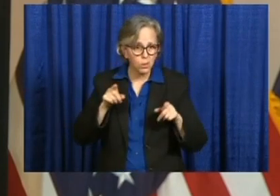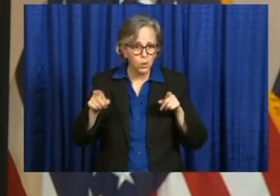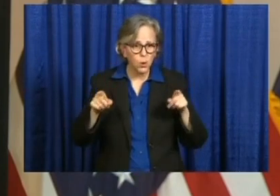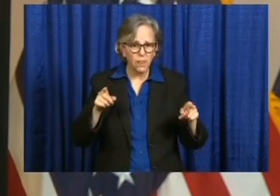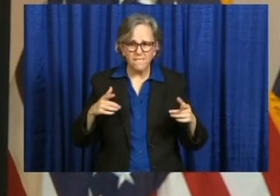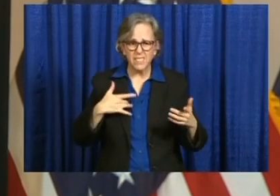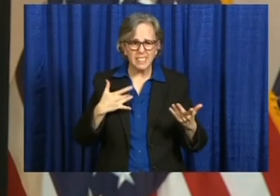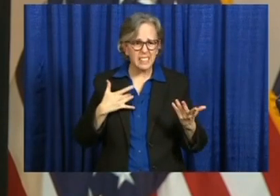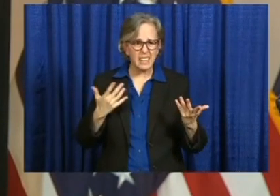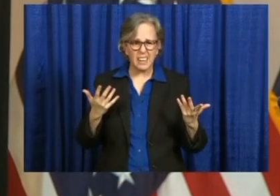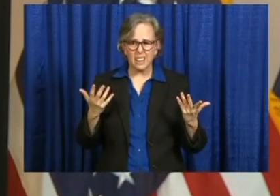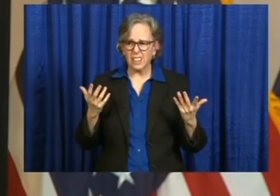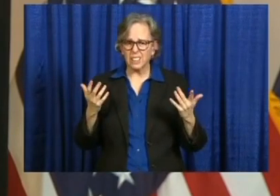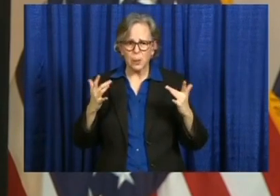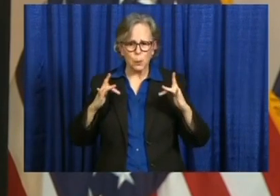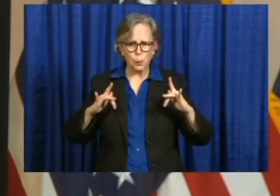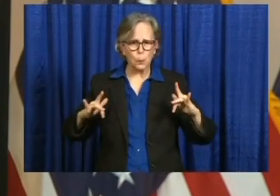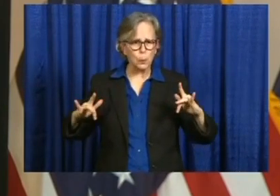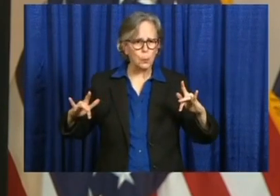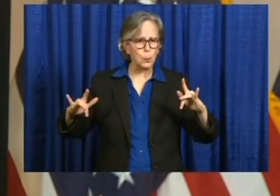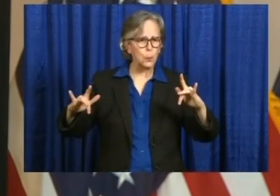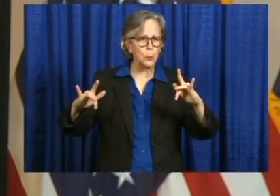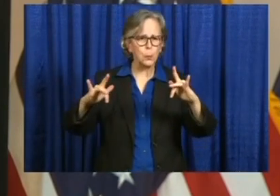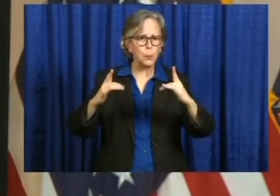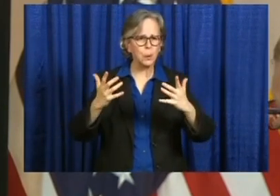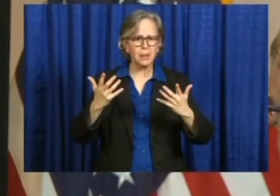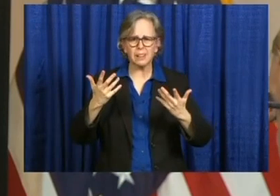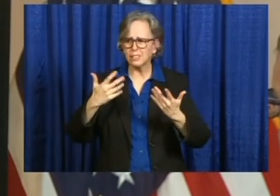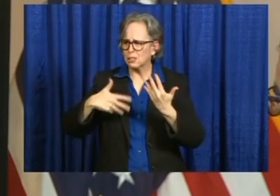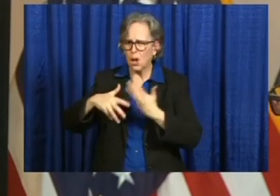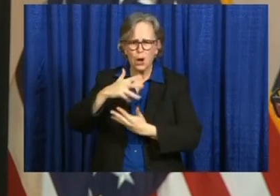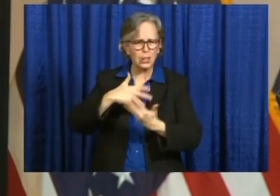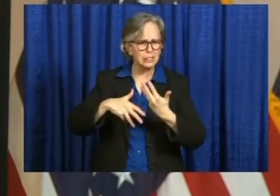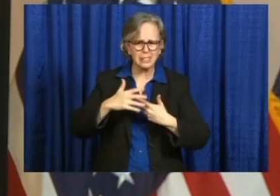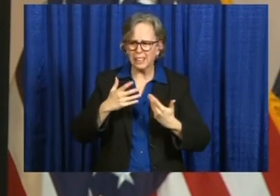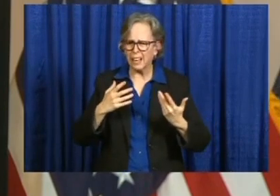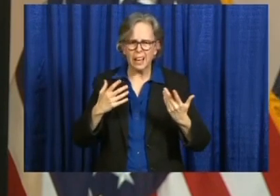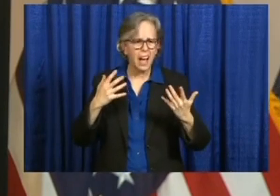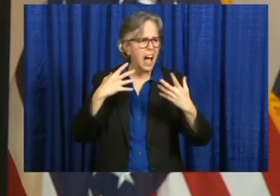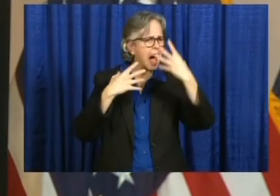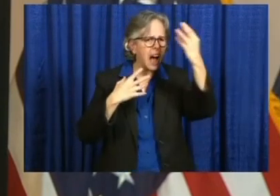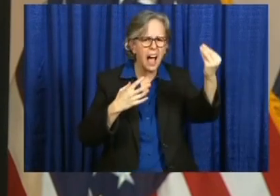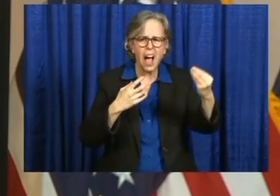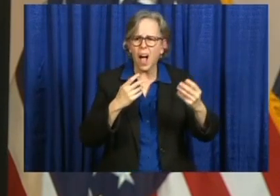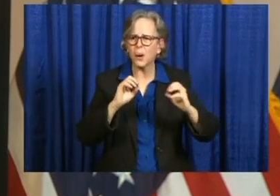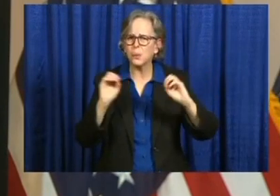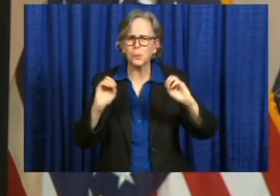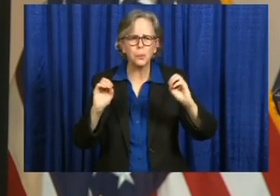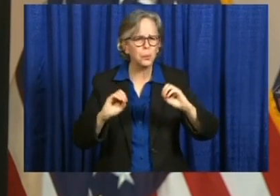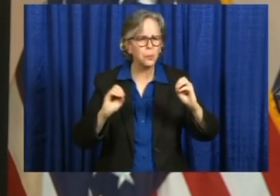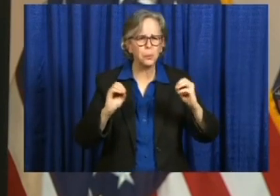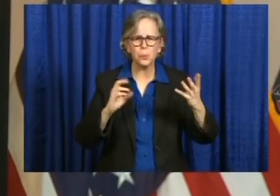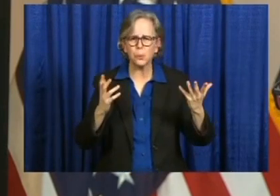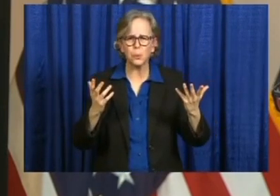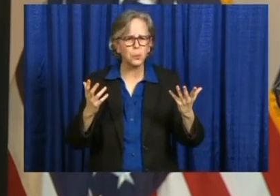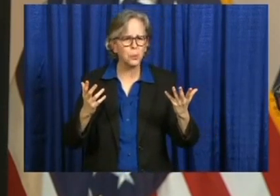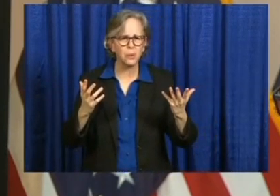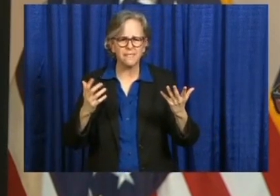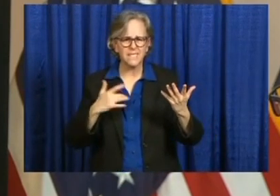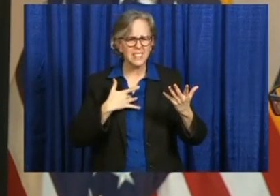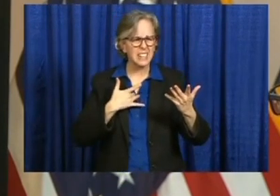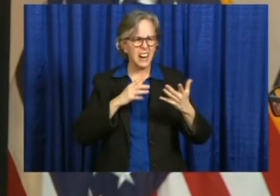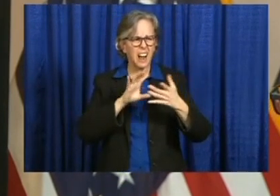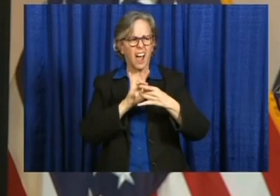the same kind of social opportunities with your coworkers or your teachers or your classmates. So build that in